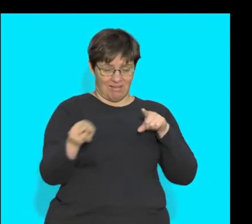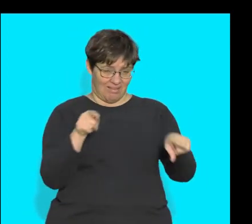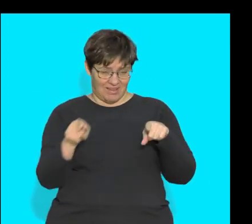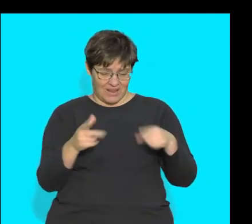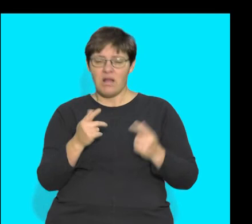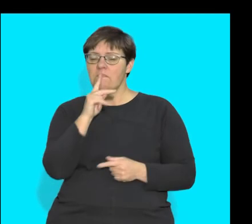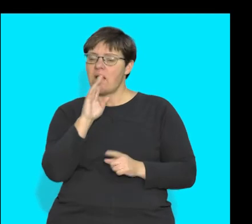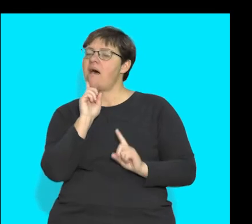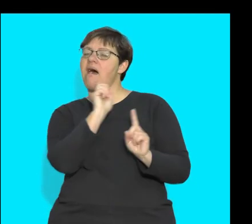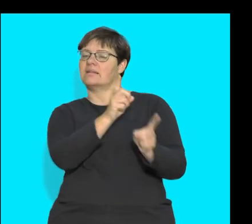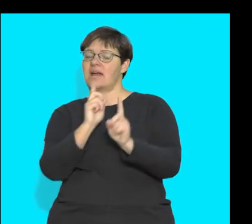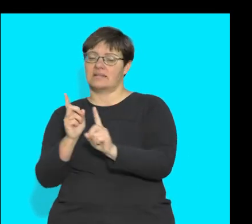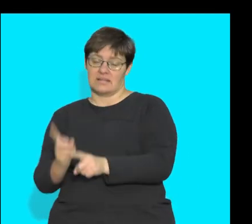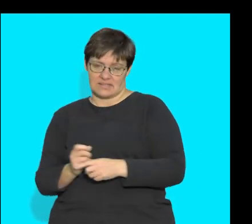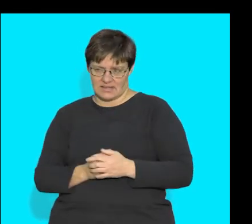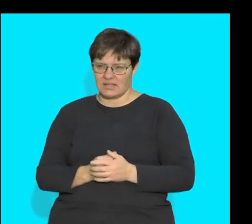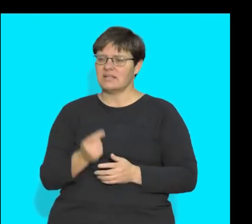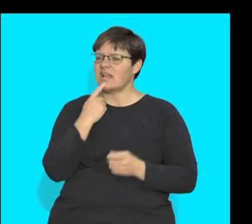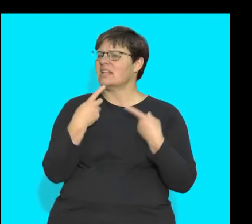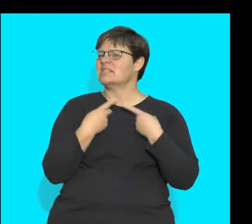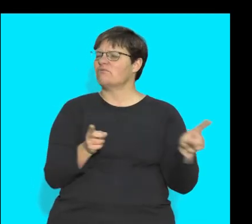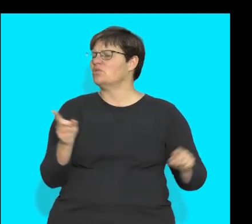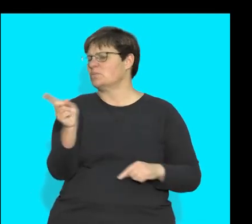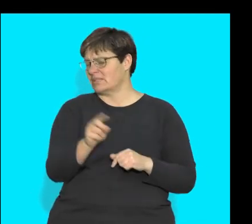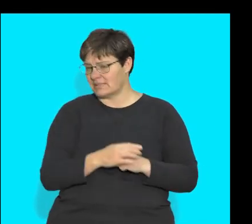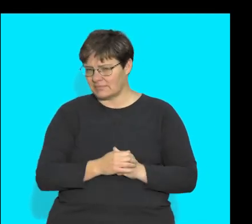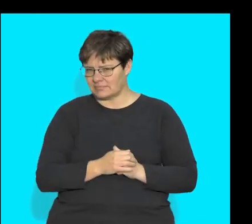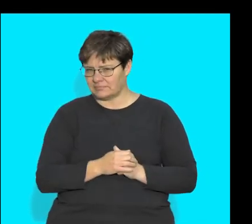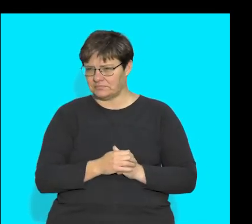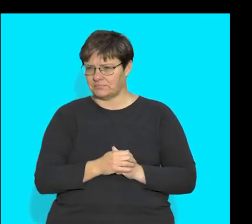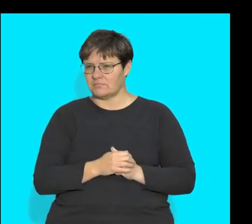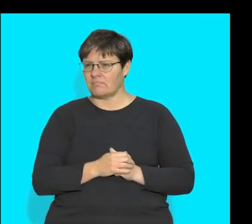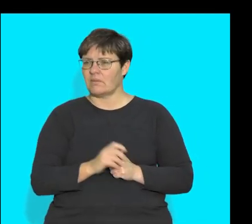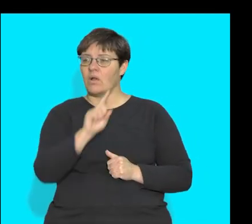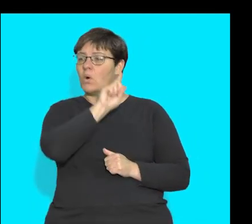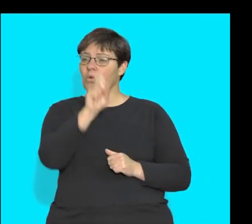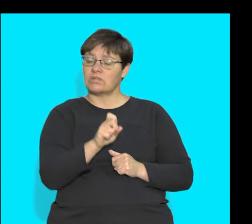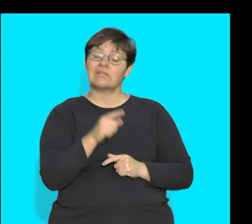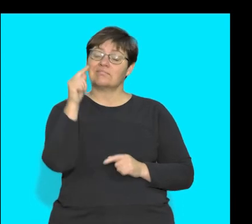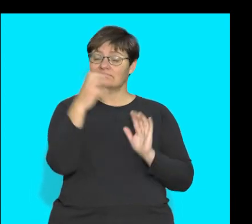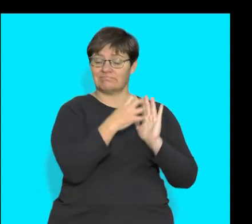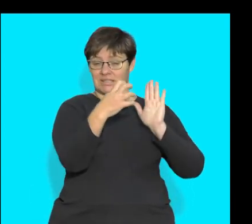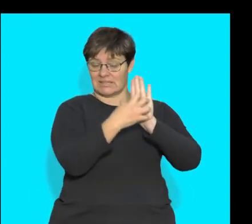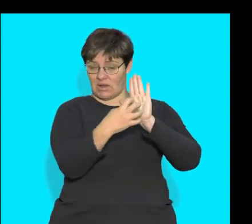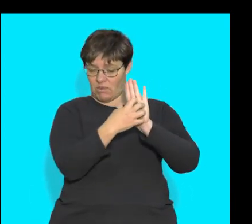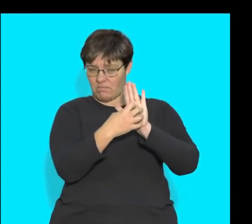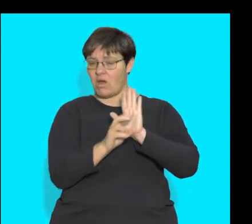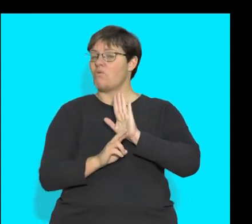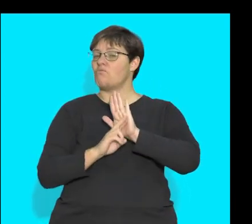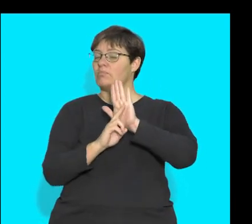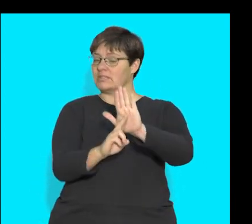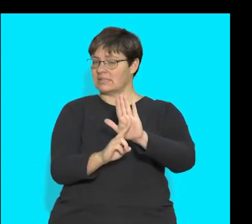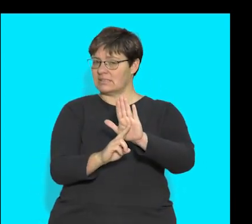and you need to be able to answer questions, tell the difference, etc. Okay, so the question is, the following